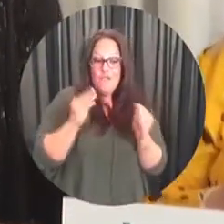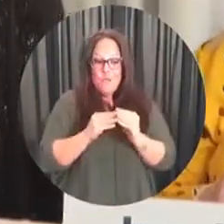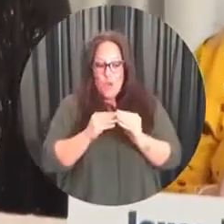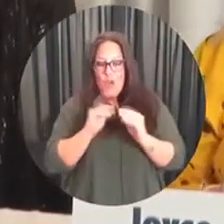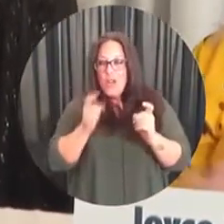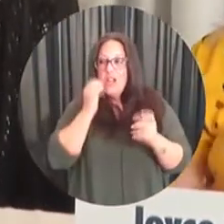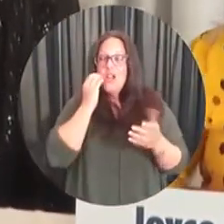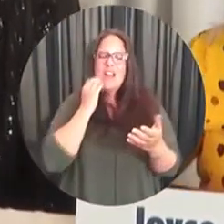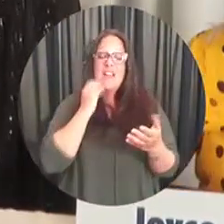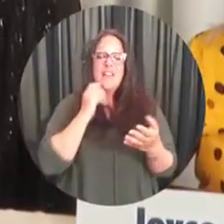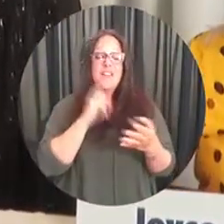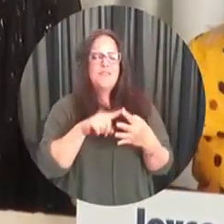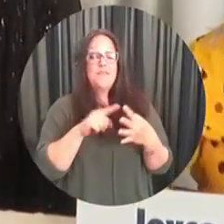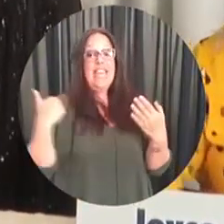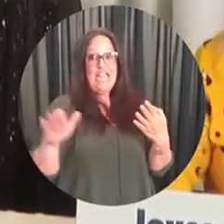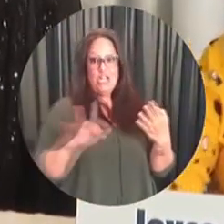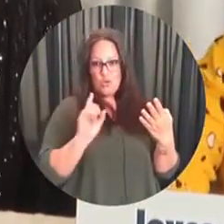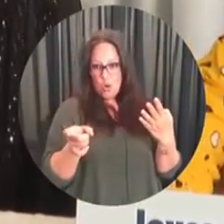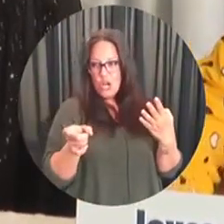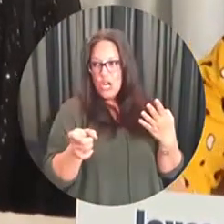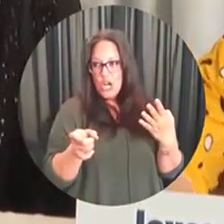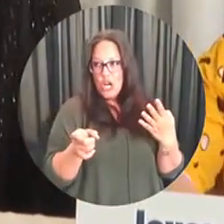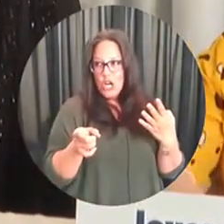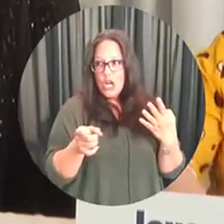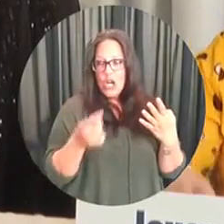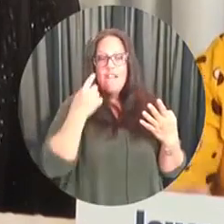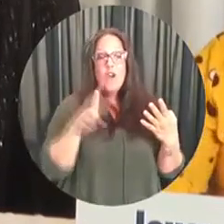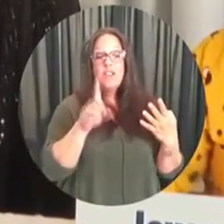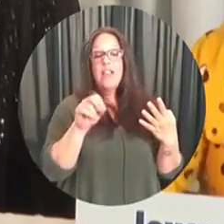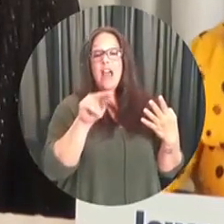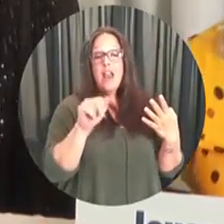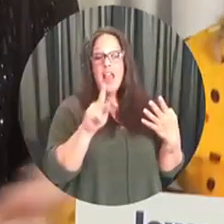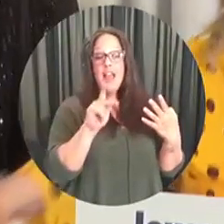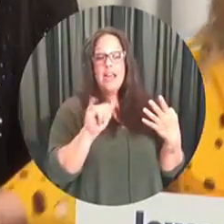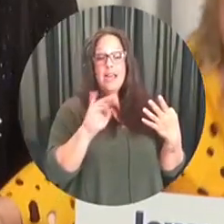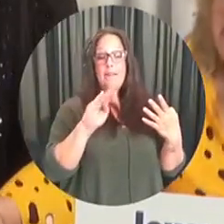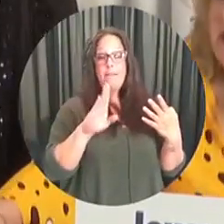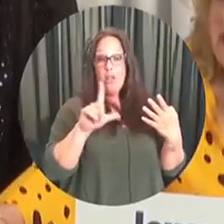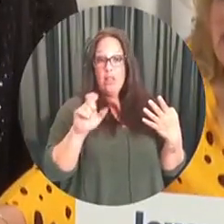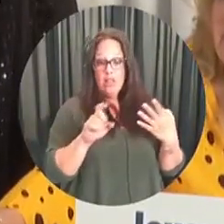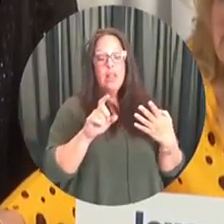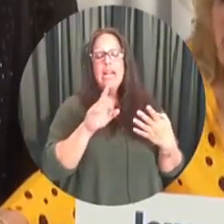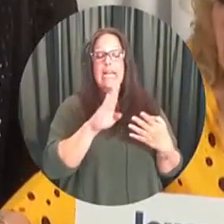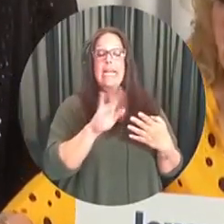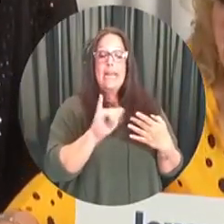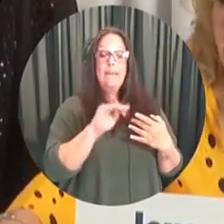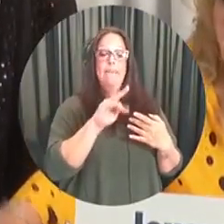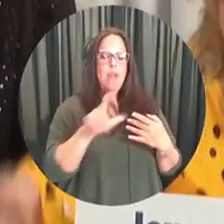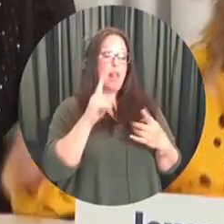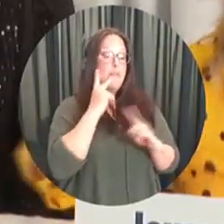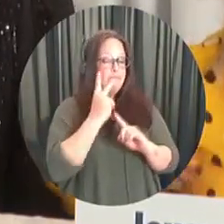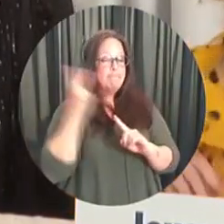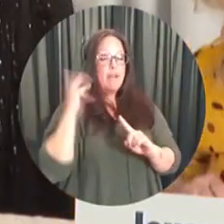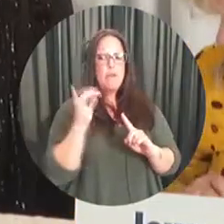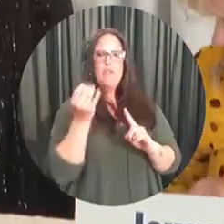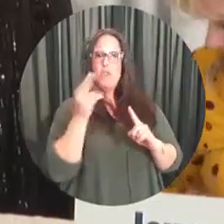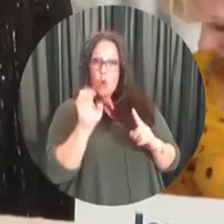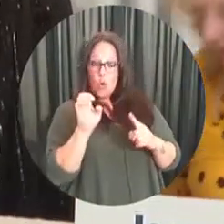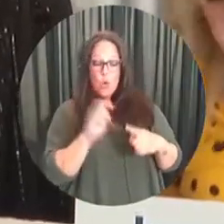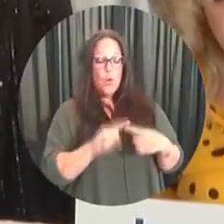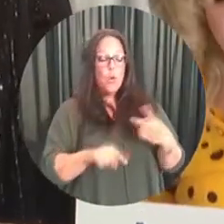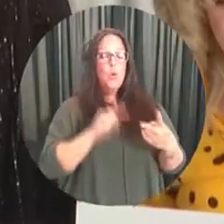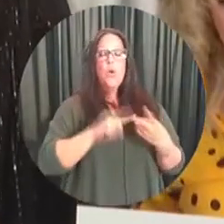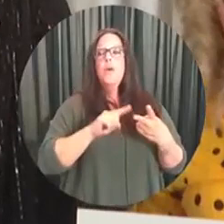have an angel donor for Donna Campbell in memory of Bill Campbell. I have another angel, Creole